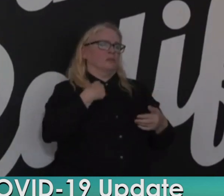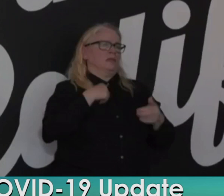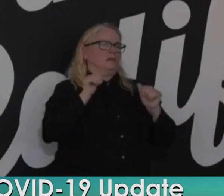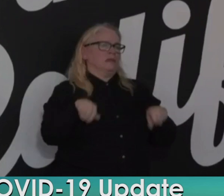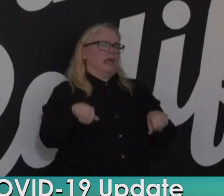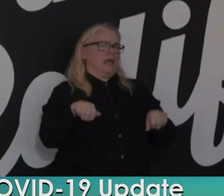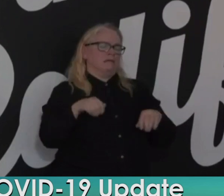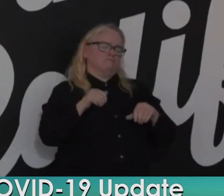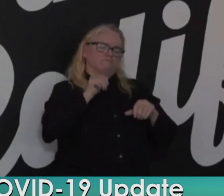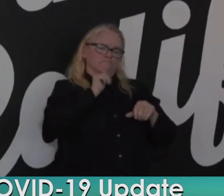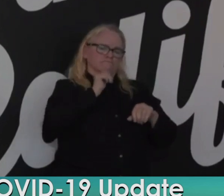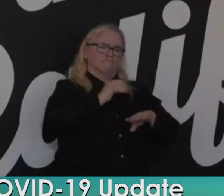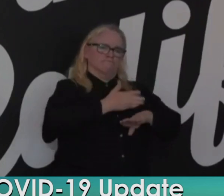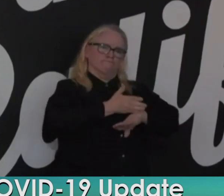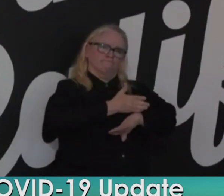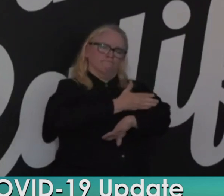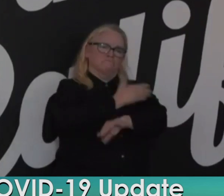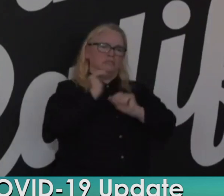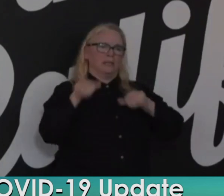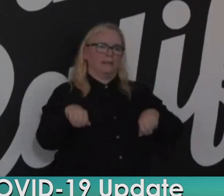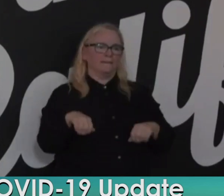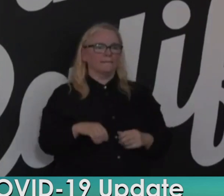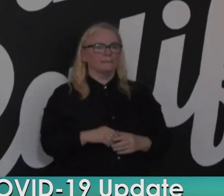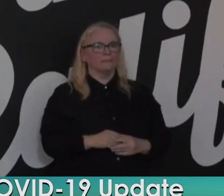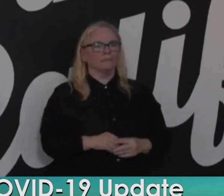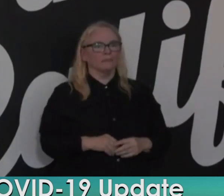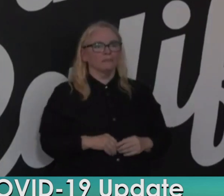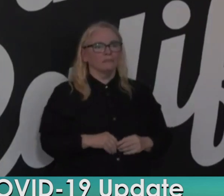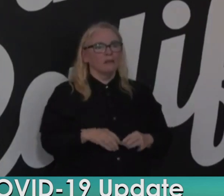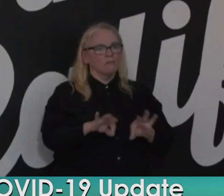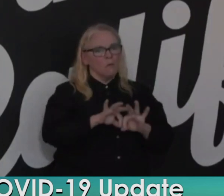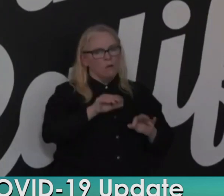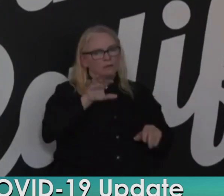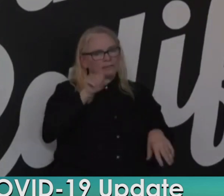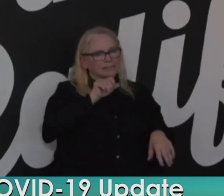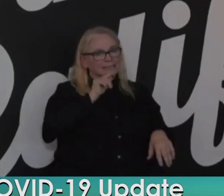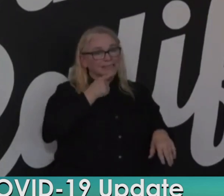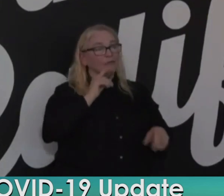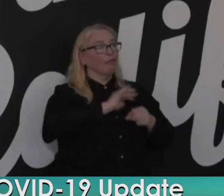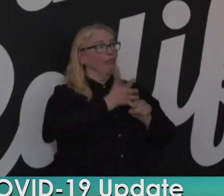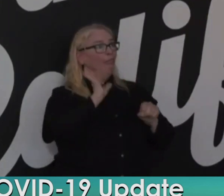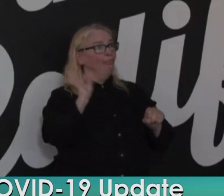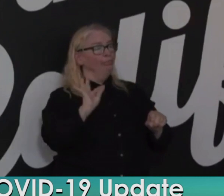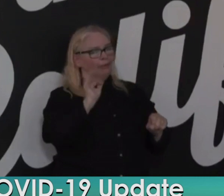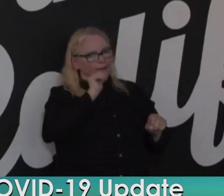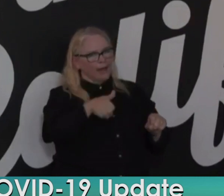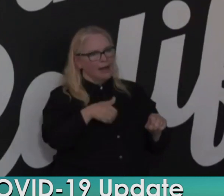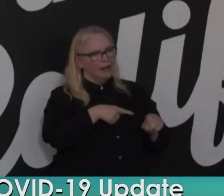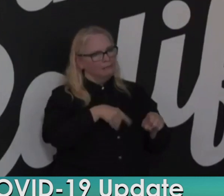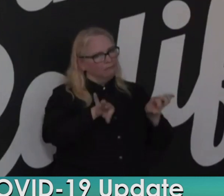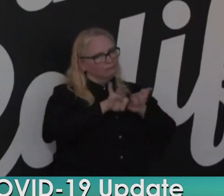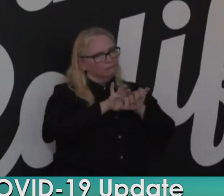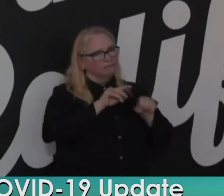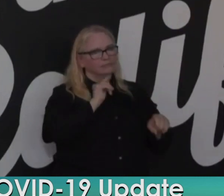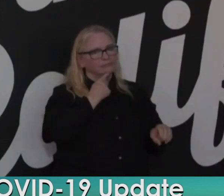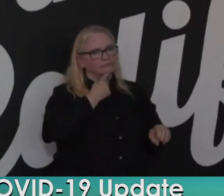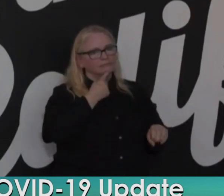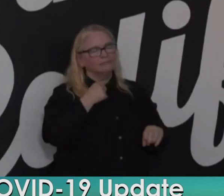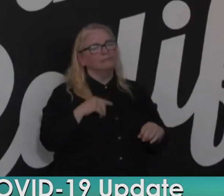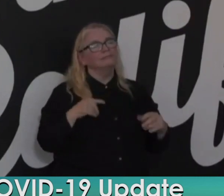long as we continue to take seriously this virus. This virus, again, still